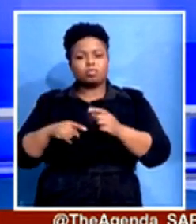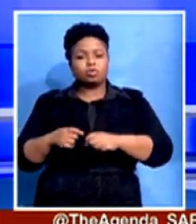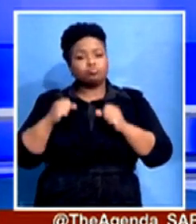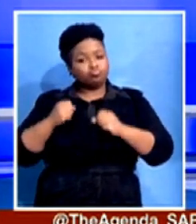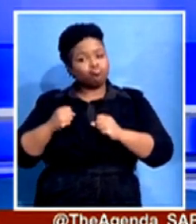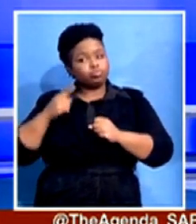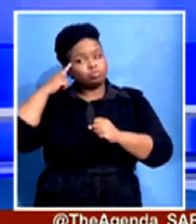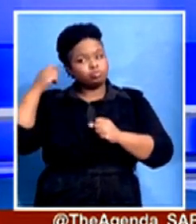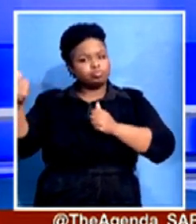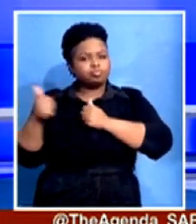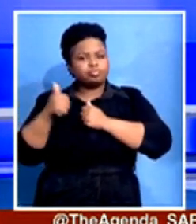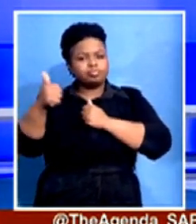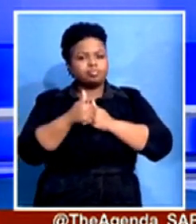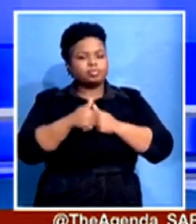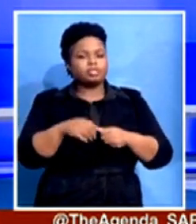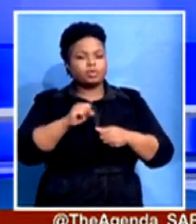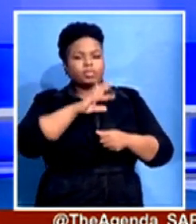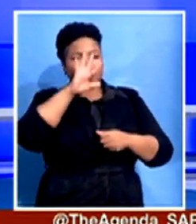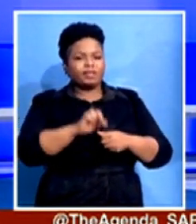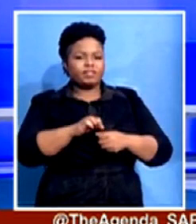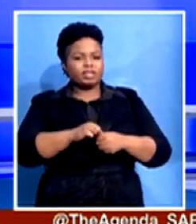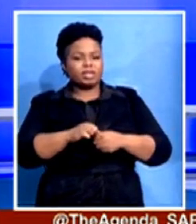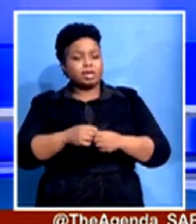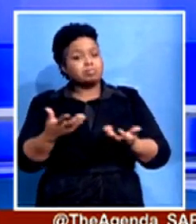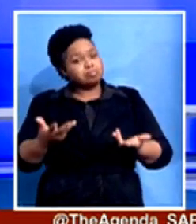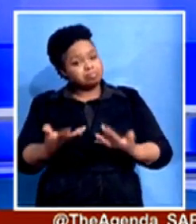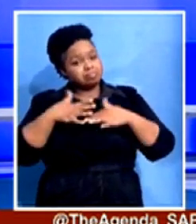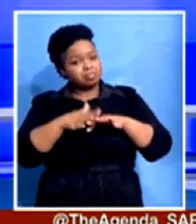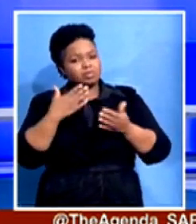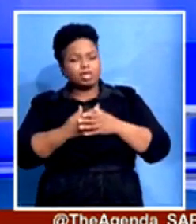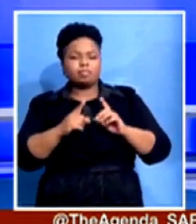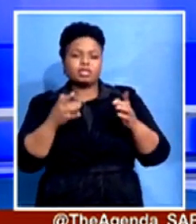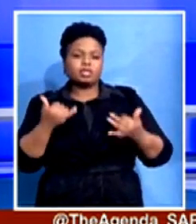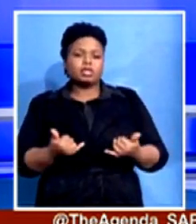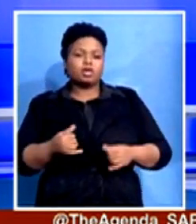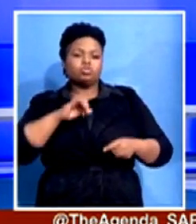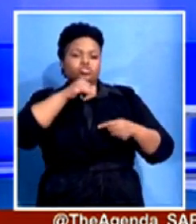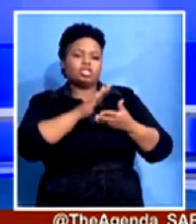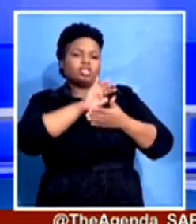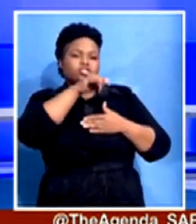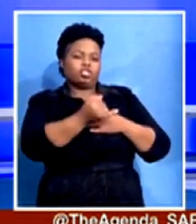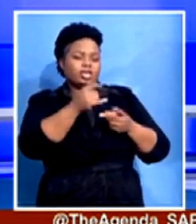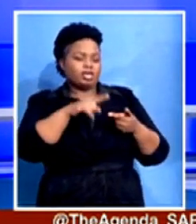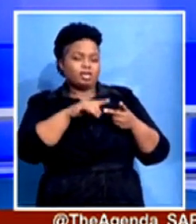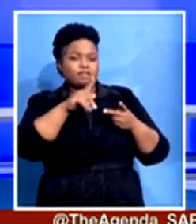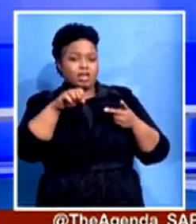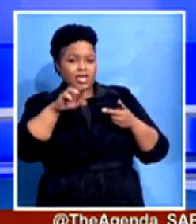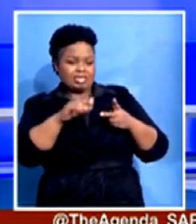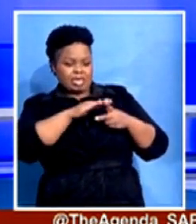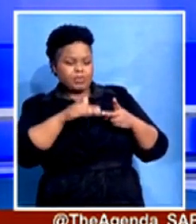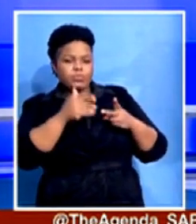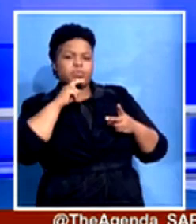Africa vaccine mix. Of course, at the moment, only Johnson & Johnson and Pfizer being in use. The South Africa Health